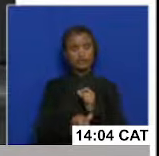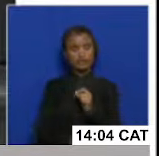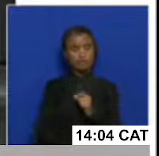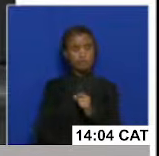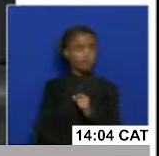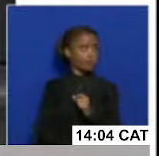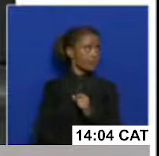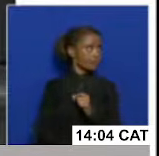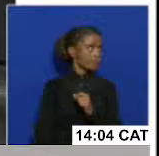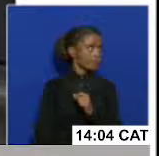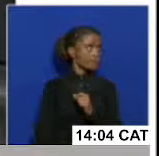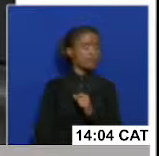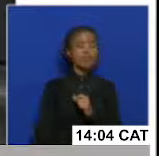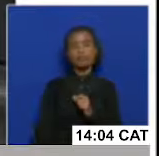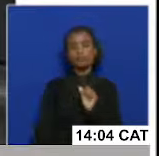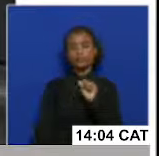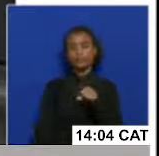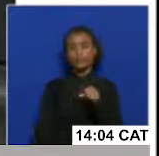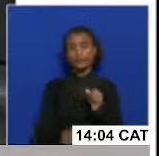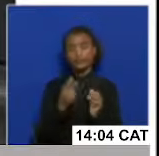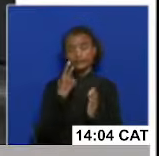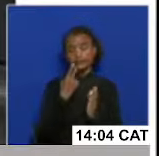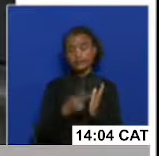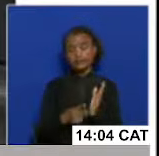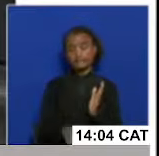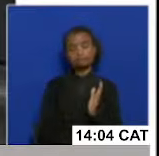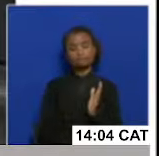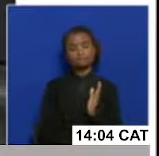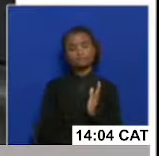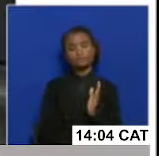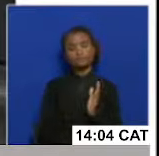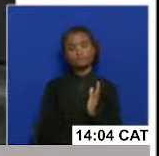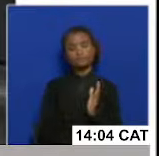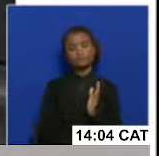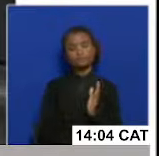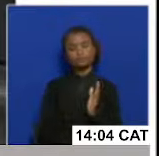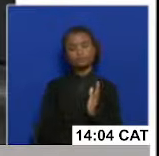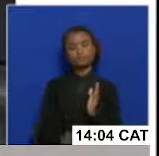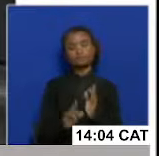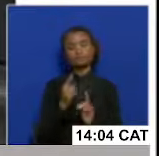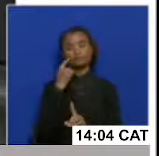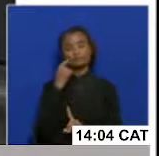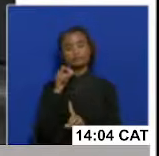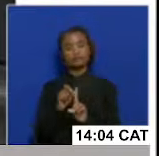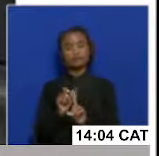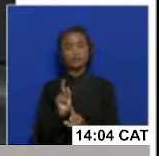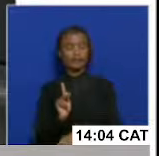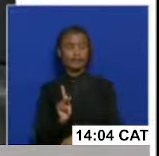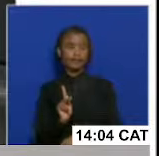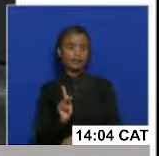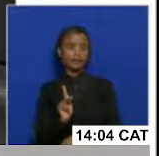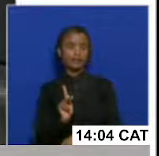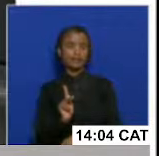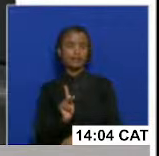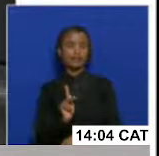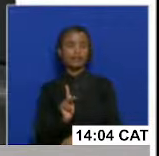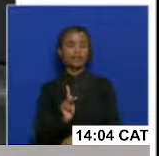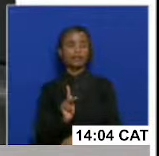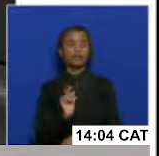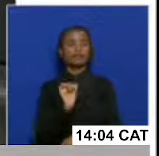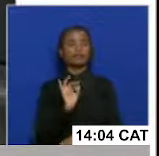Yes, I can see that. Witness K, if you turn over the page